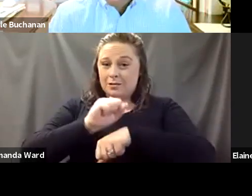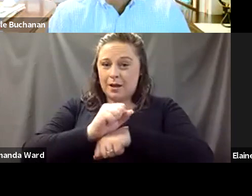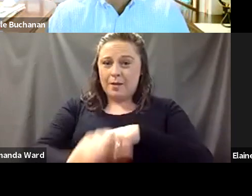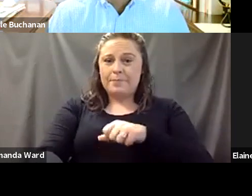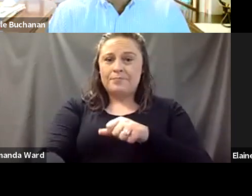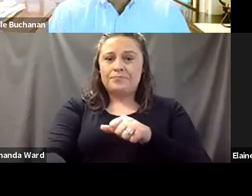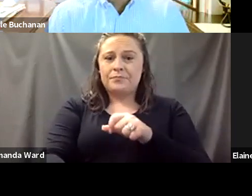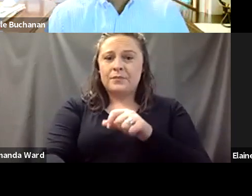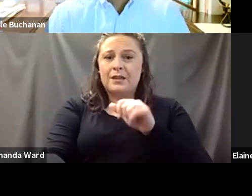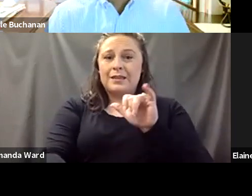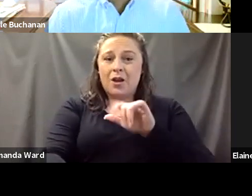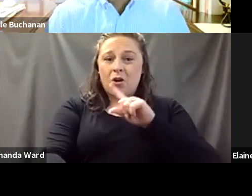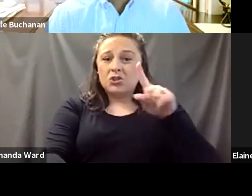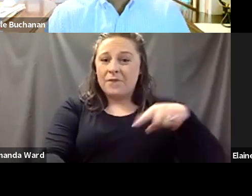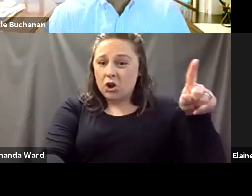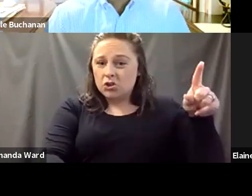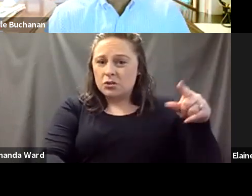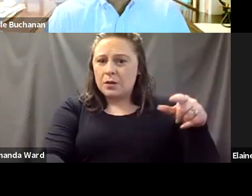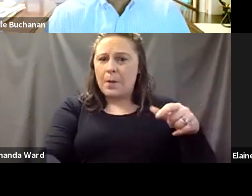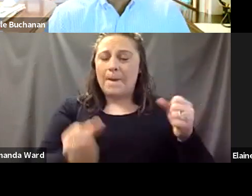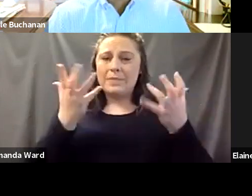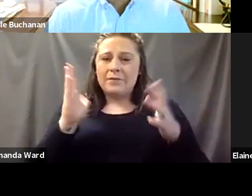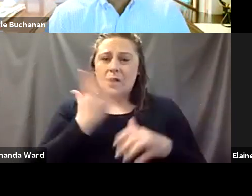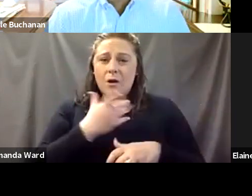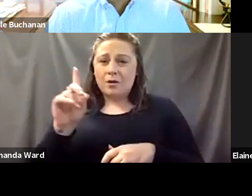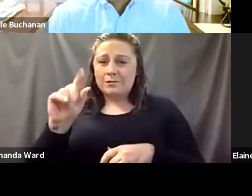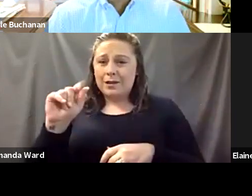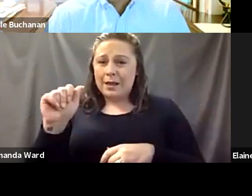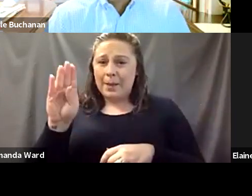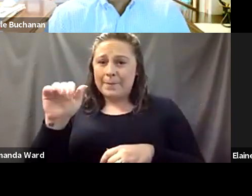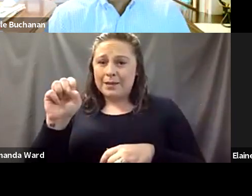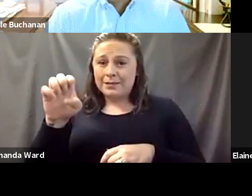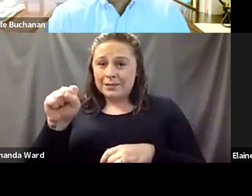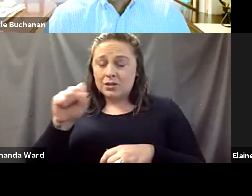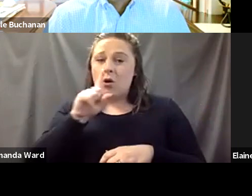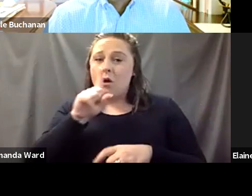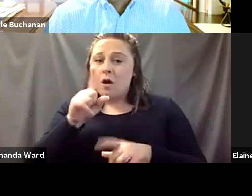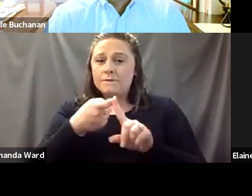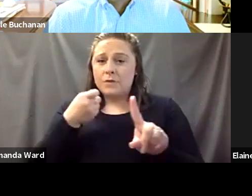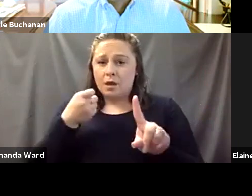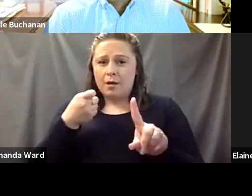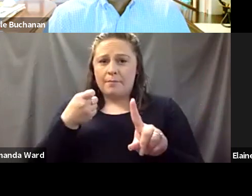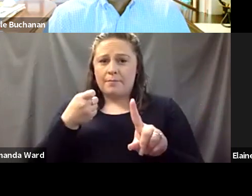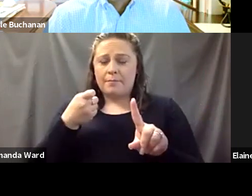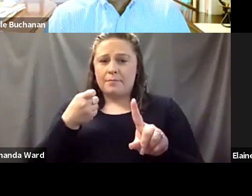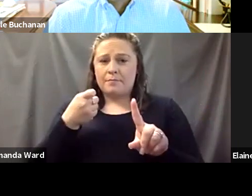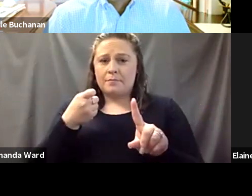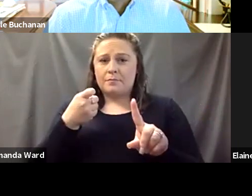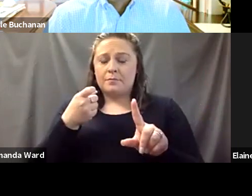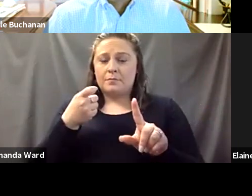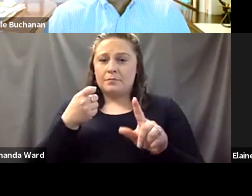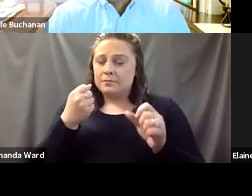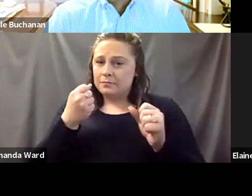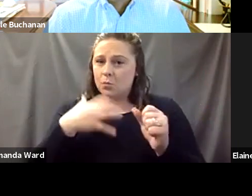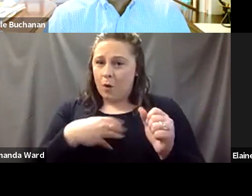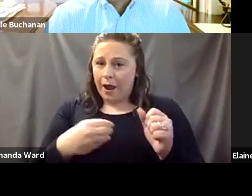that are diverse. And so many of our databases, our health-related databases, are from white individuals. And